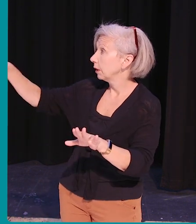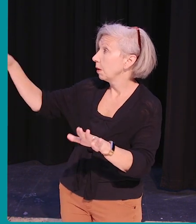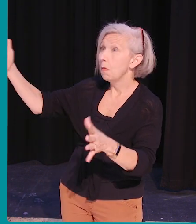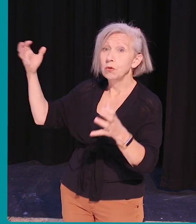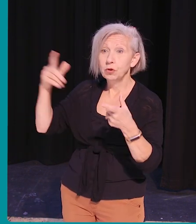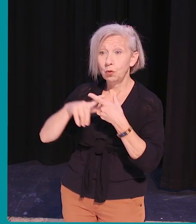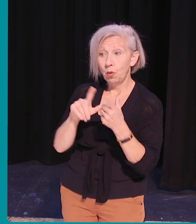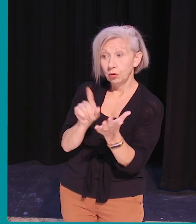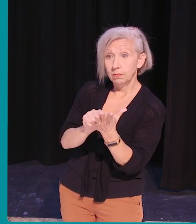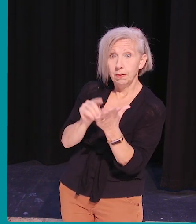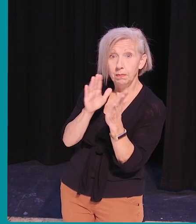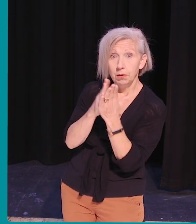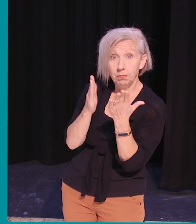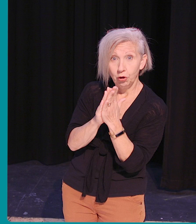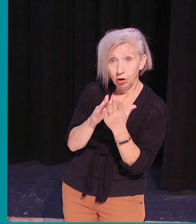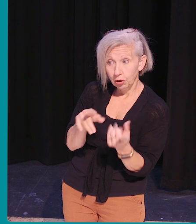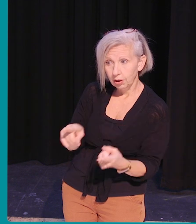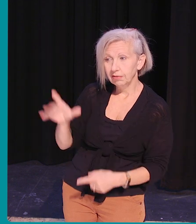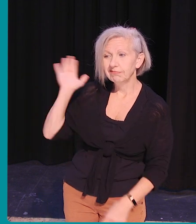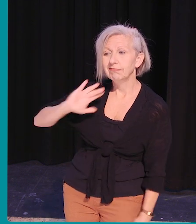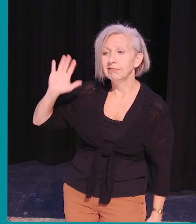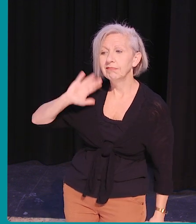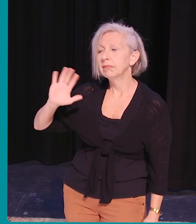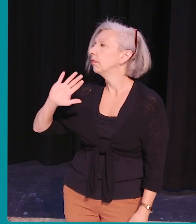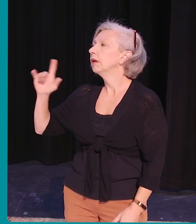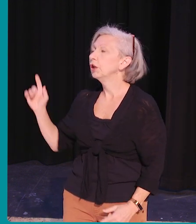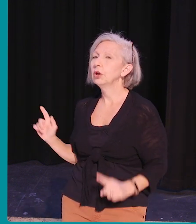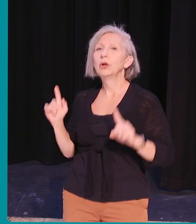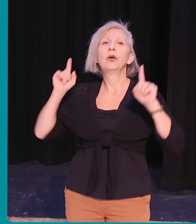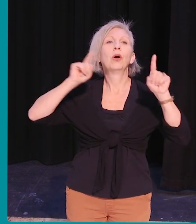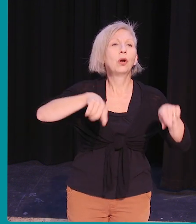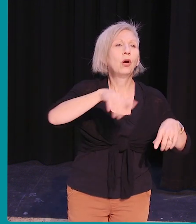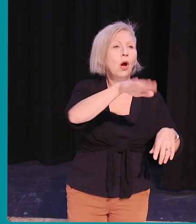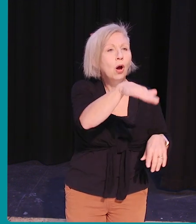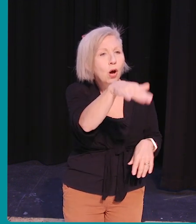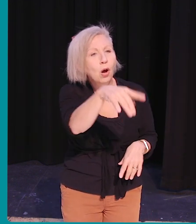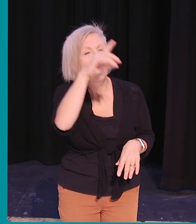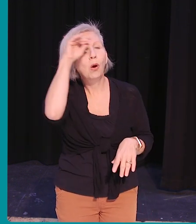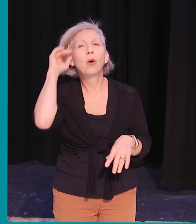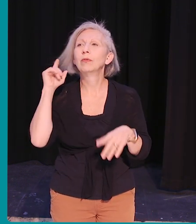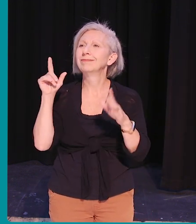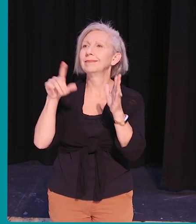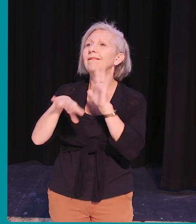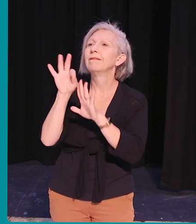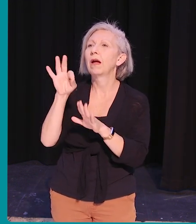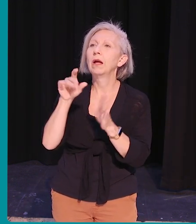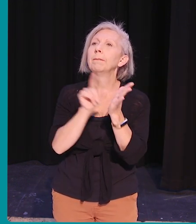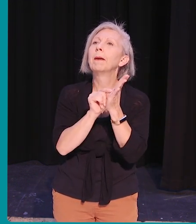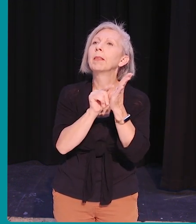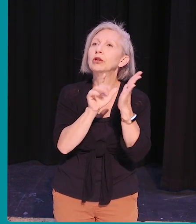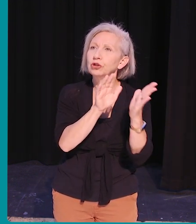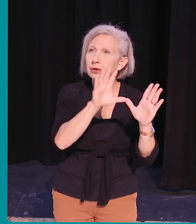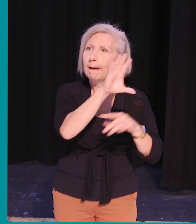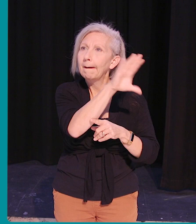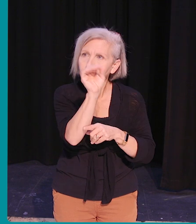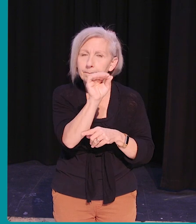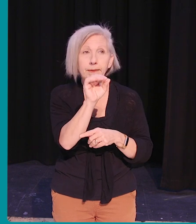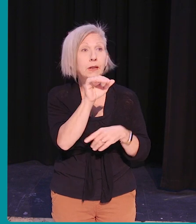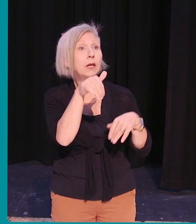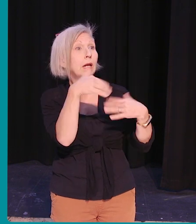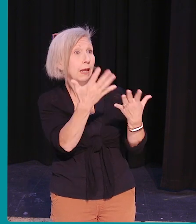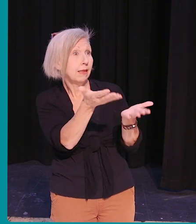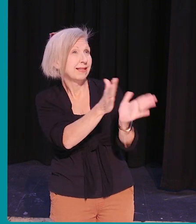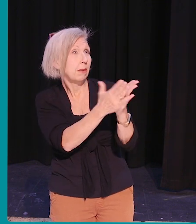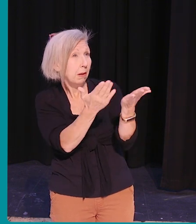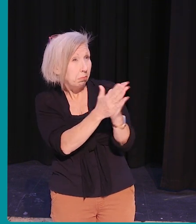is you would have to go to the publisher and be like, I got this great idea for a book, and I want you to give me some front money so I can write it, right? And I'm going to be a bazillionaire author,